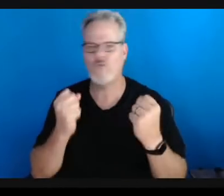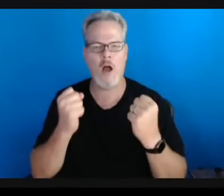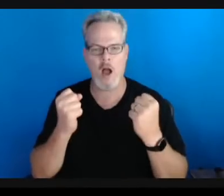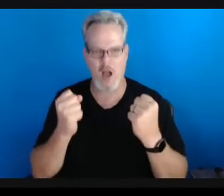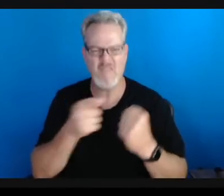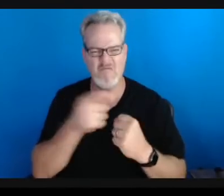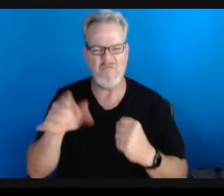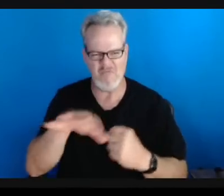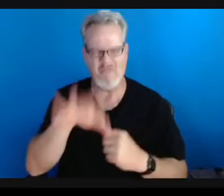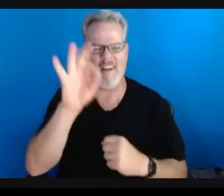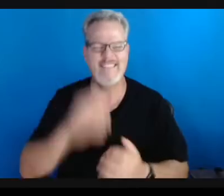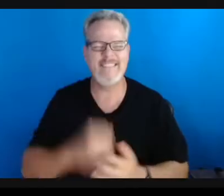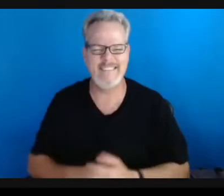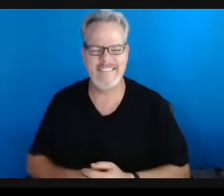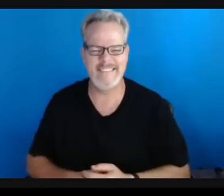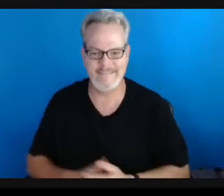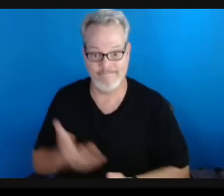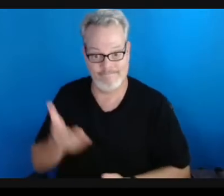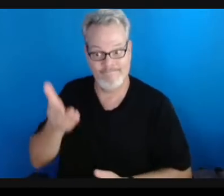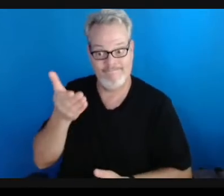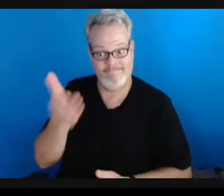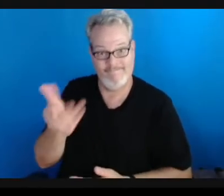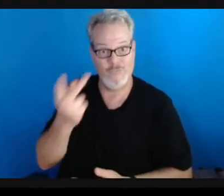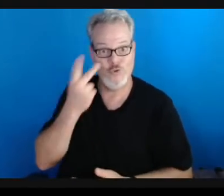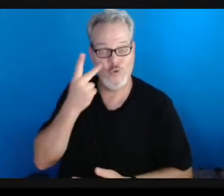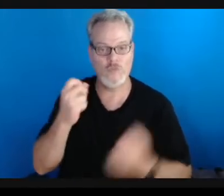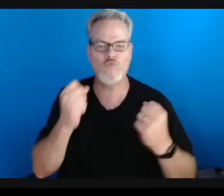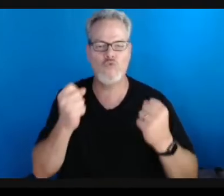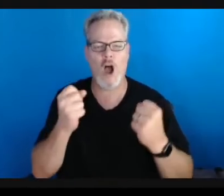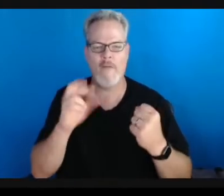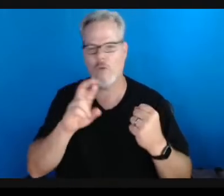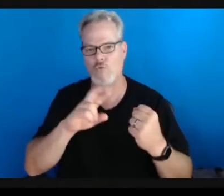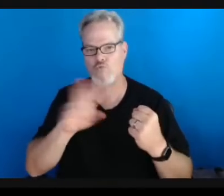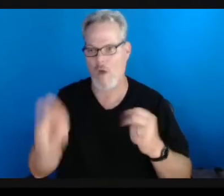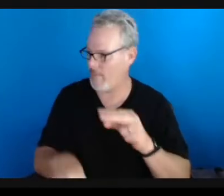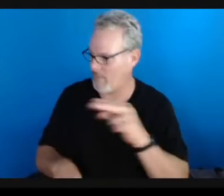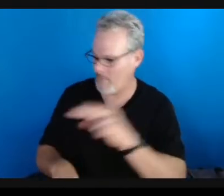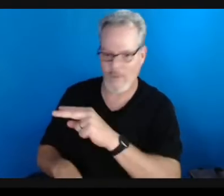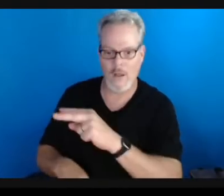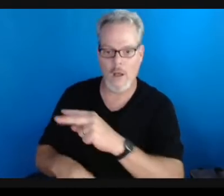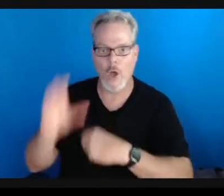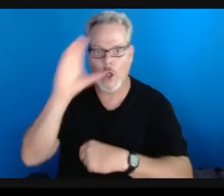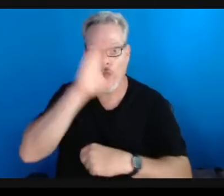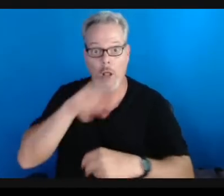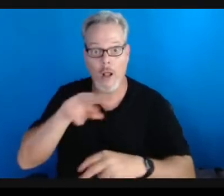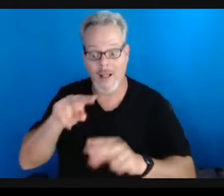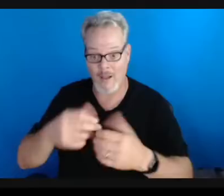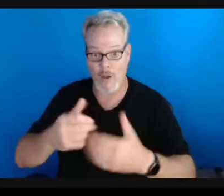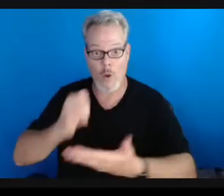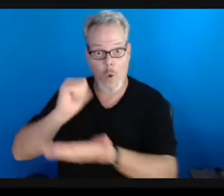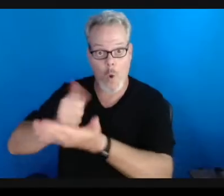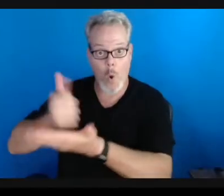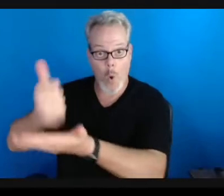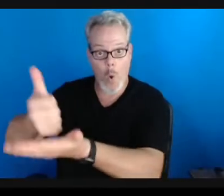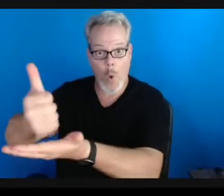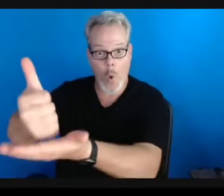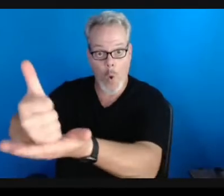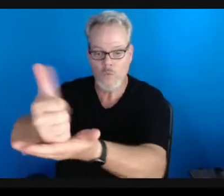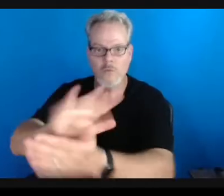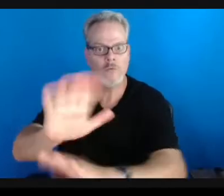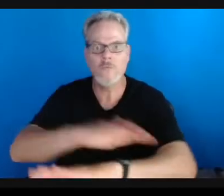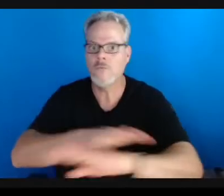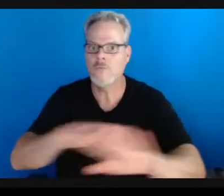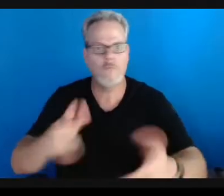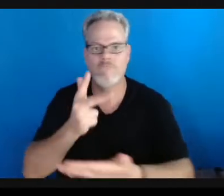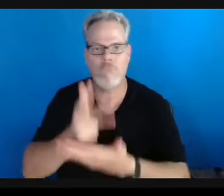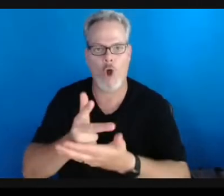it. There it is right there. On your right-hand side, look for those cones. It's not a parking area. That's to prevent you from parking so you don't run